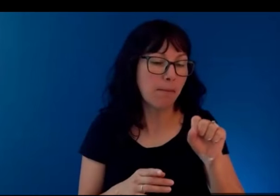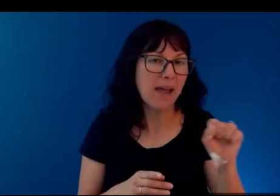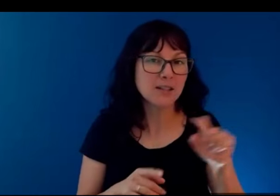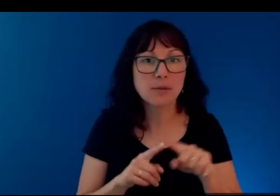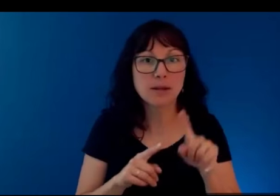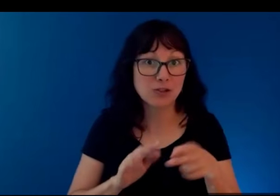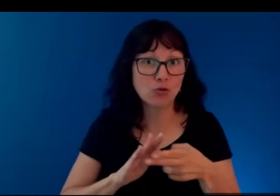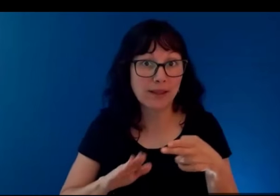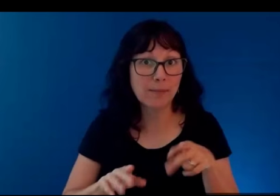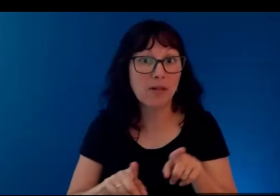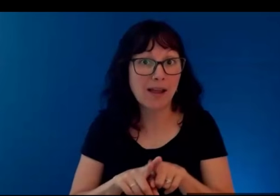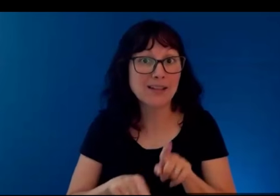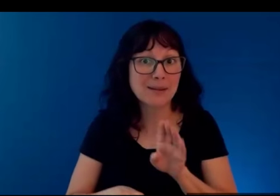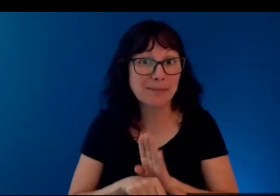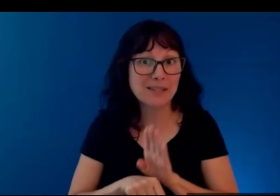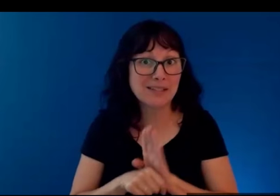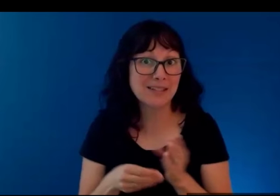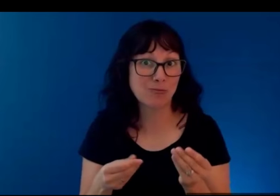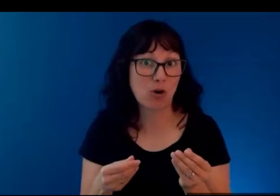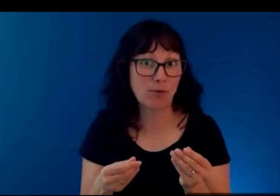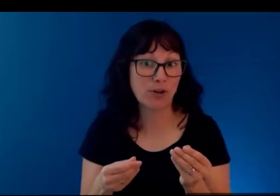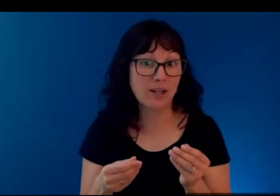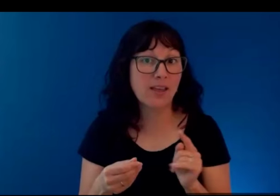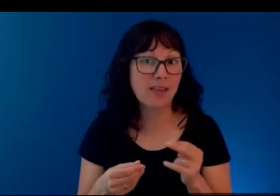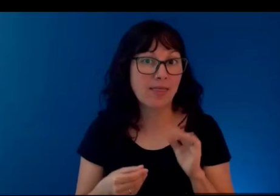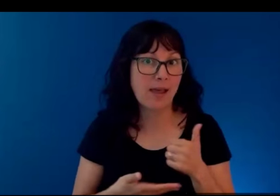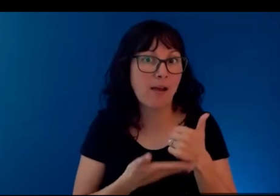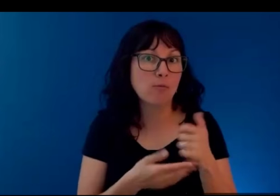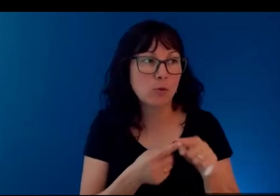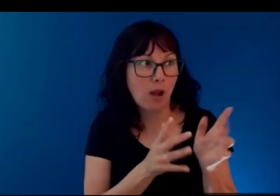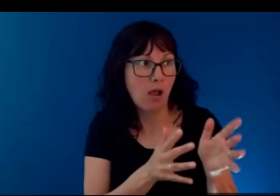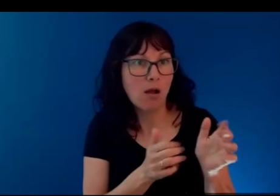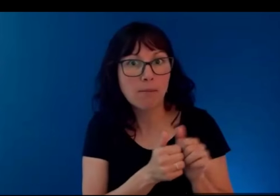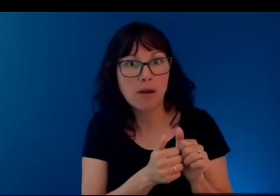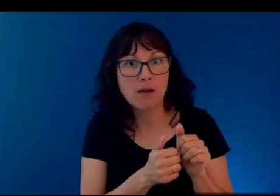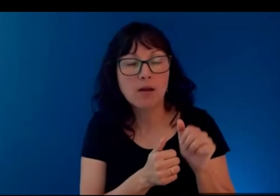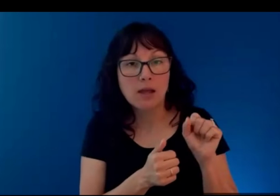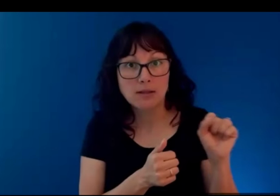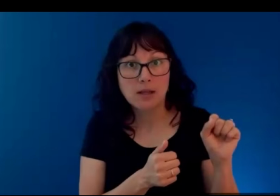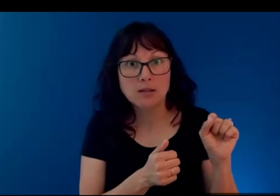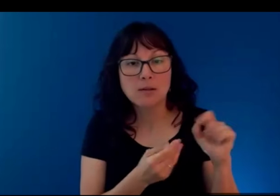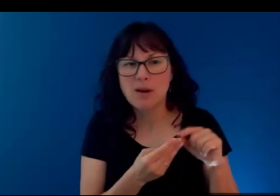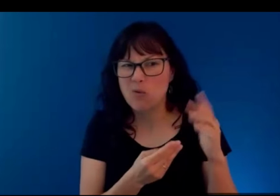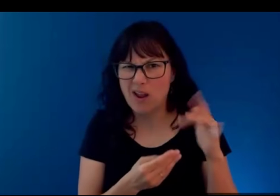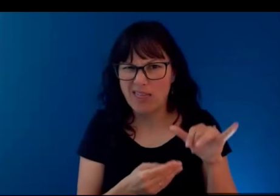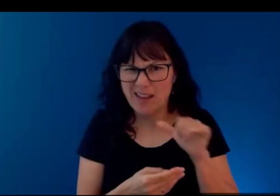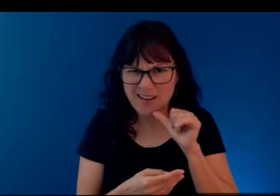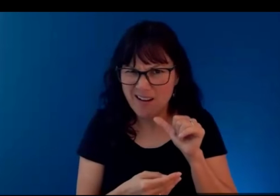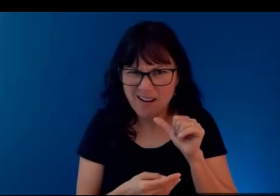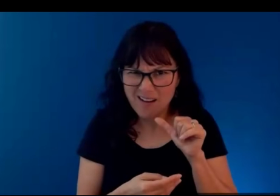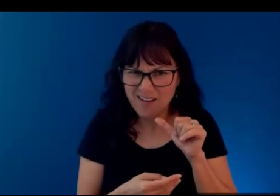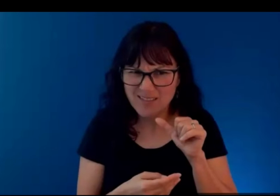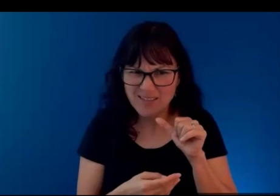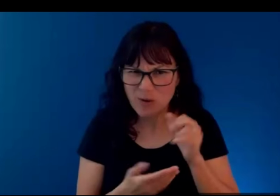property. That will then help you when you're talking to Social Security about why it shouldn't count as a resource.